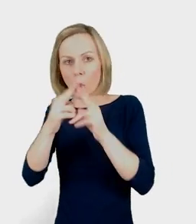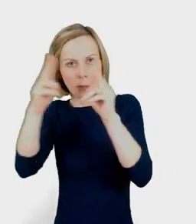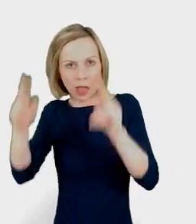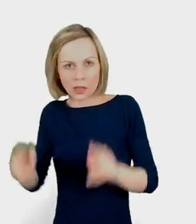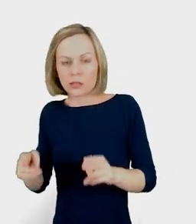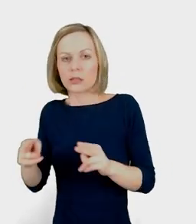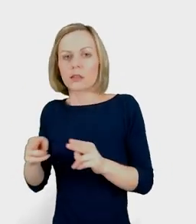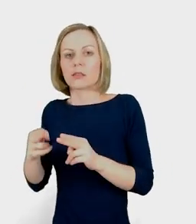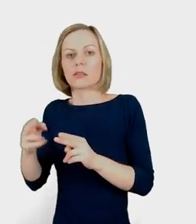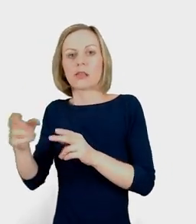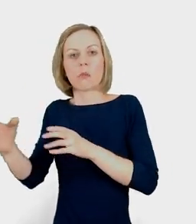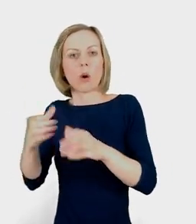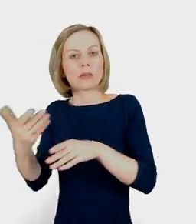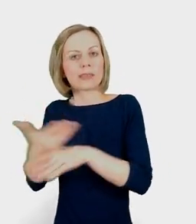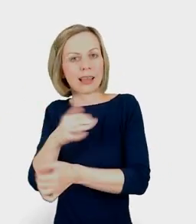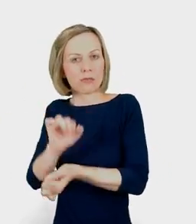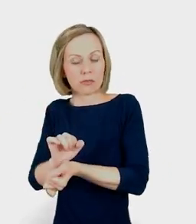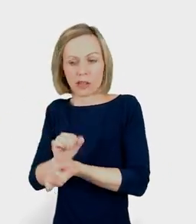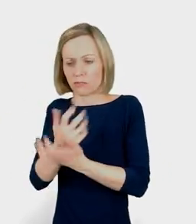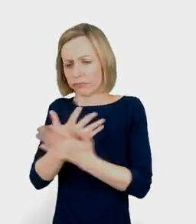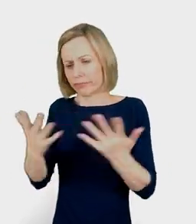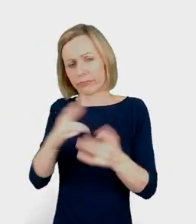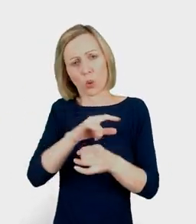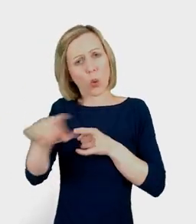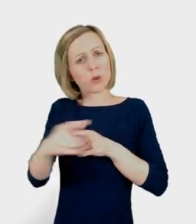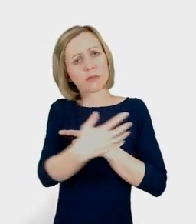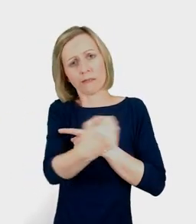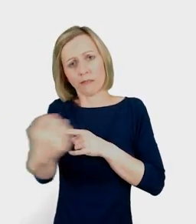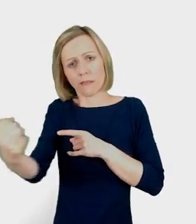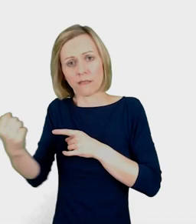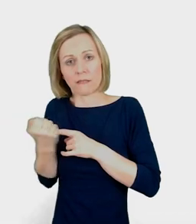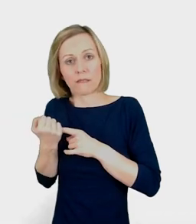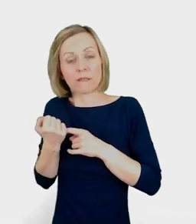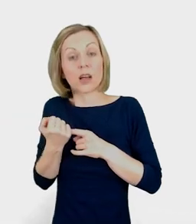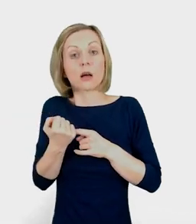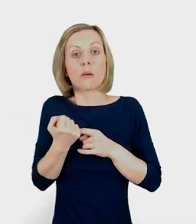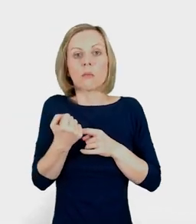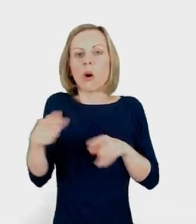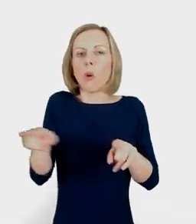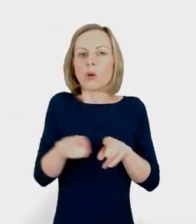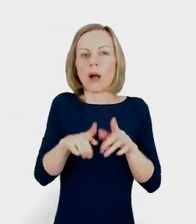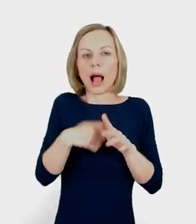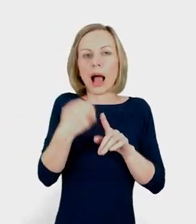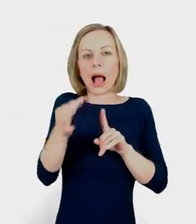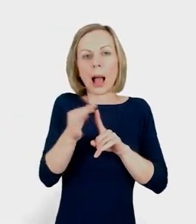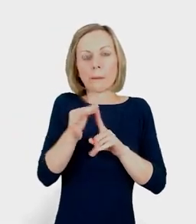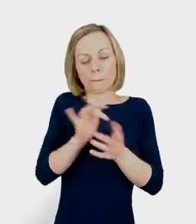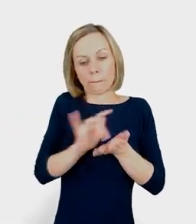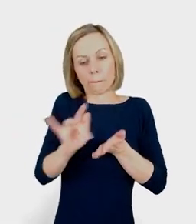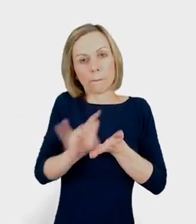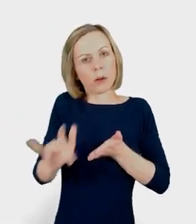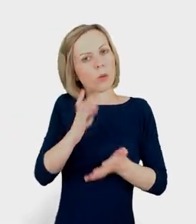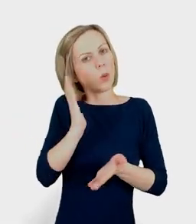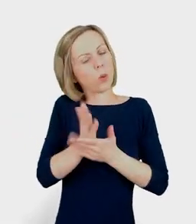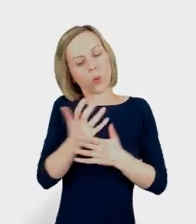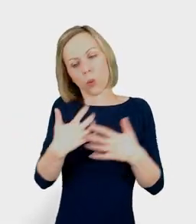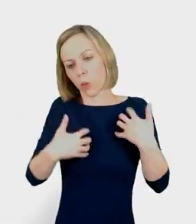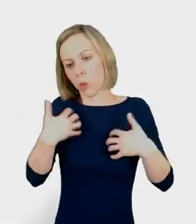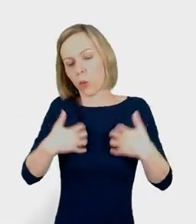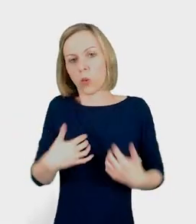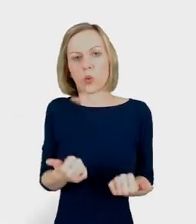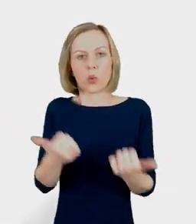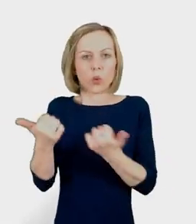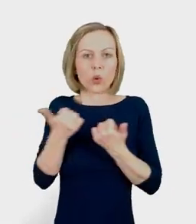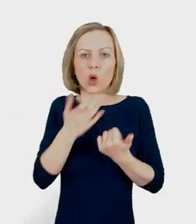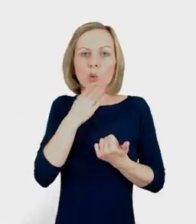other courses that they provide. Also, go and see their apps. They are really insightful. They